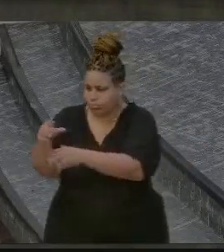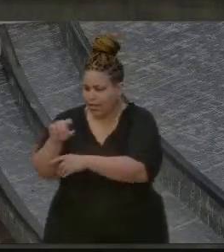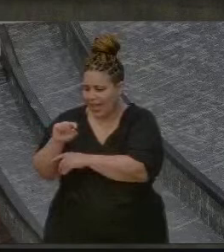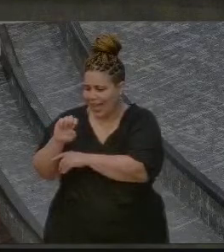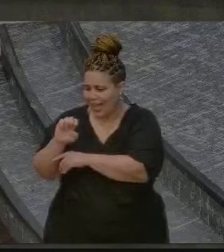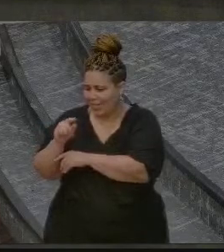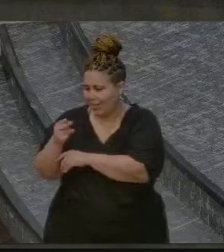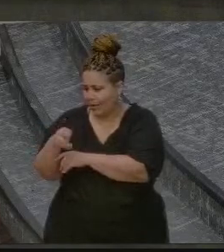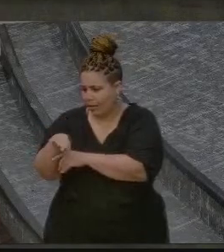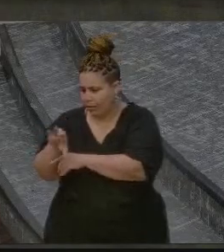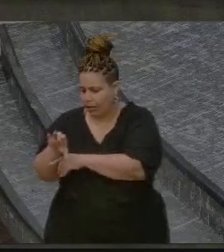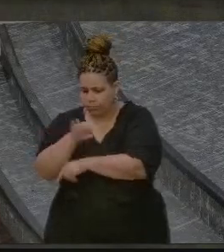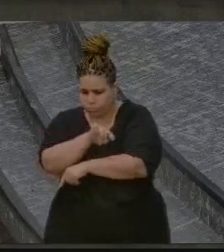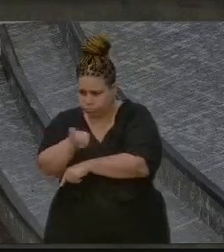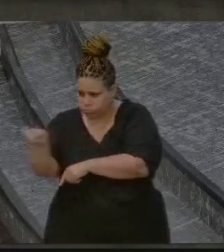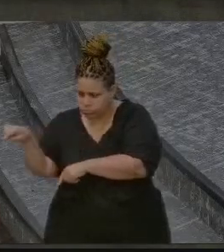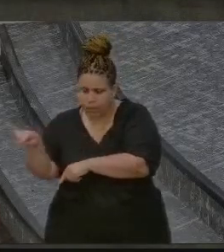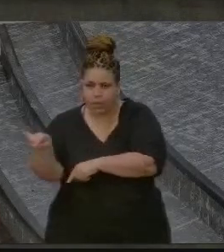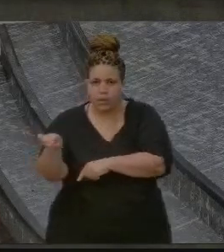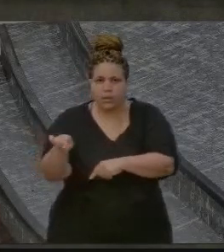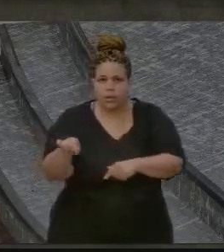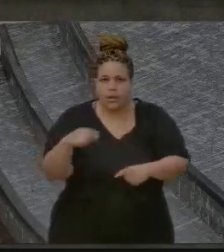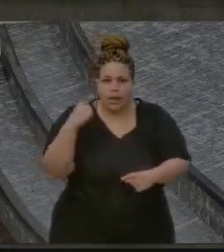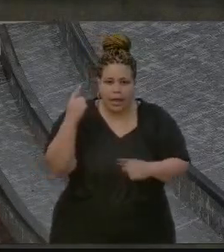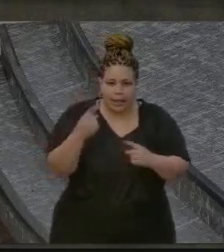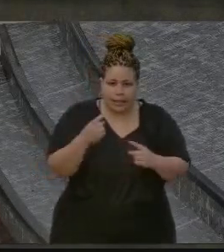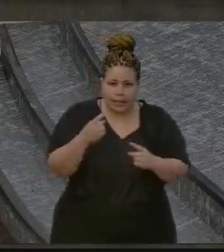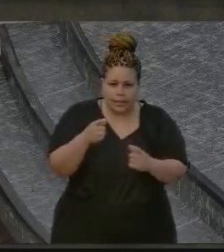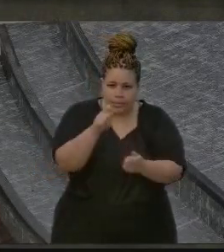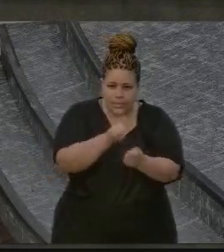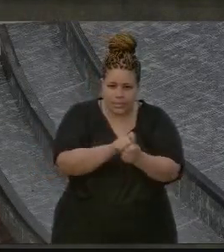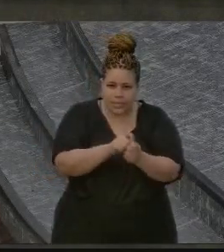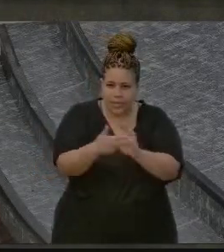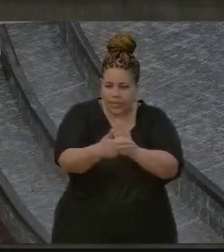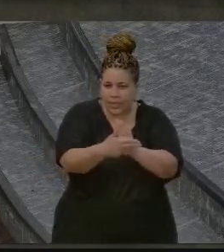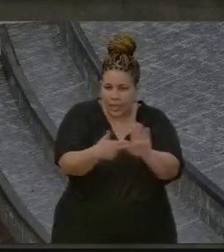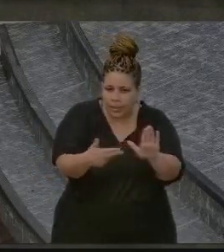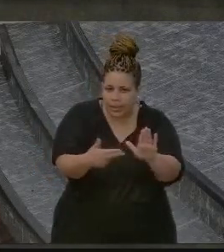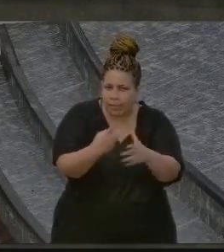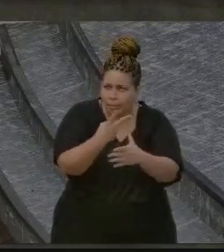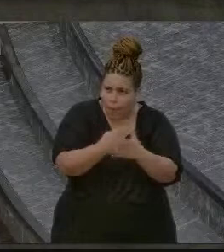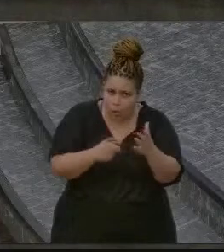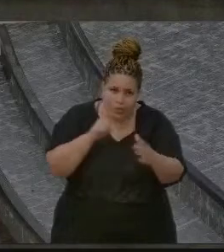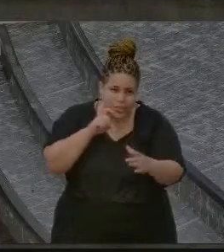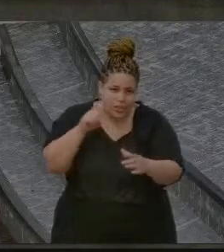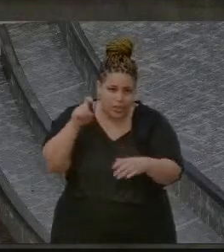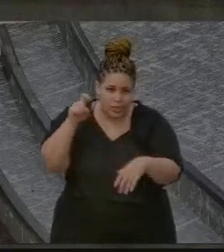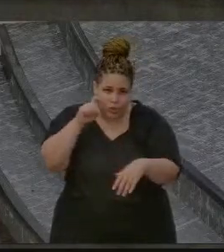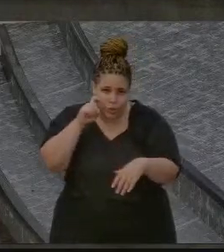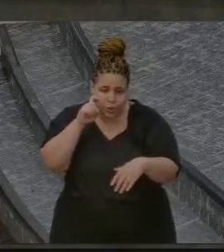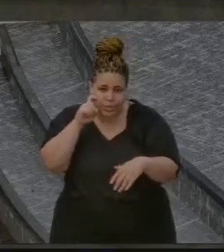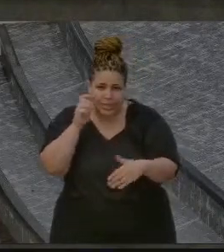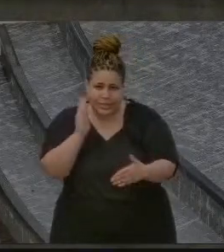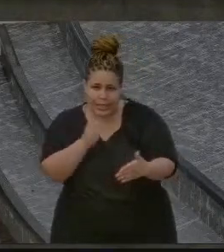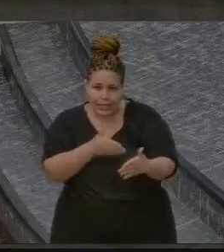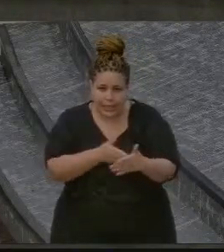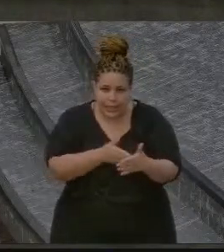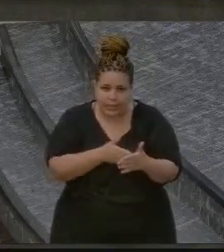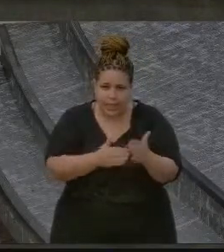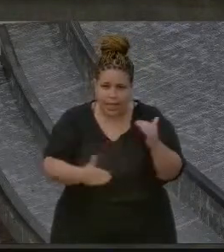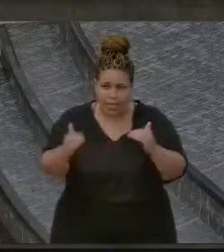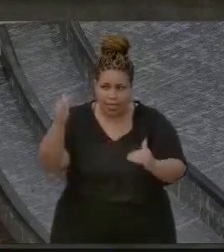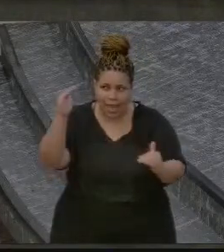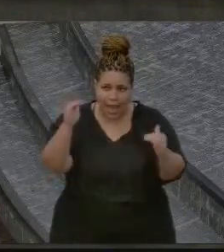saying that, I think specifying both genders goes against the spirit of the equity